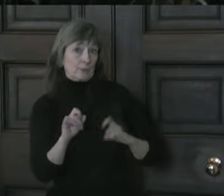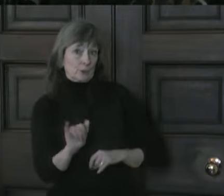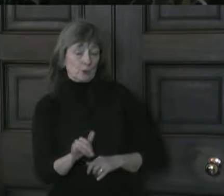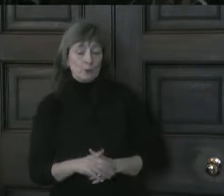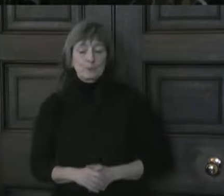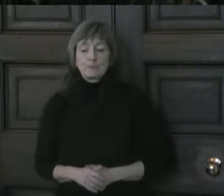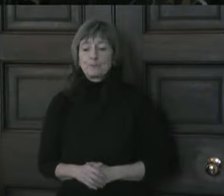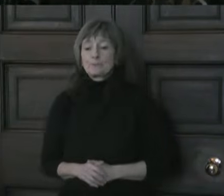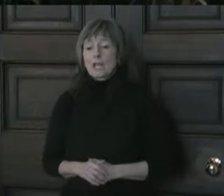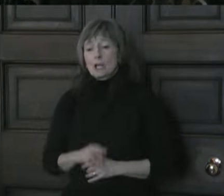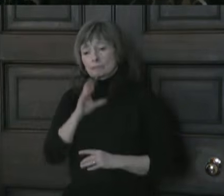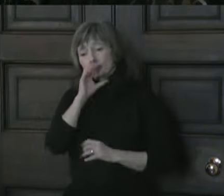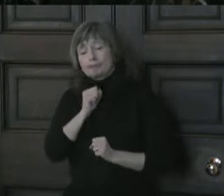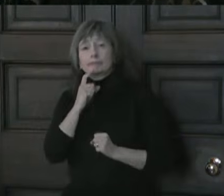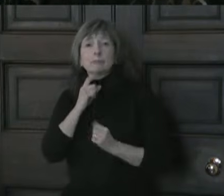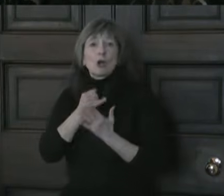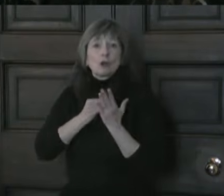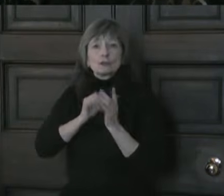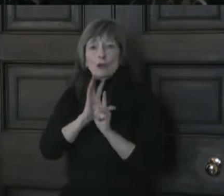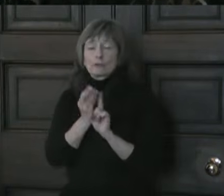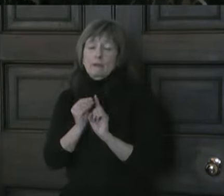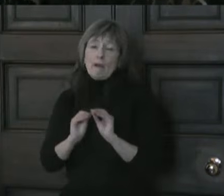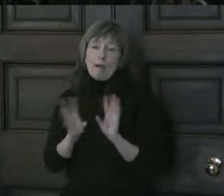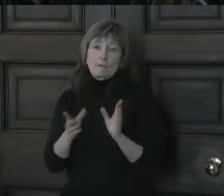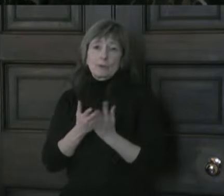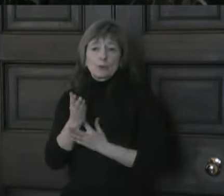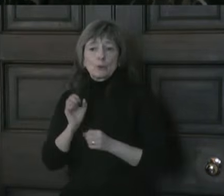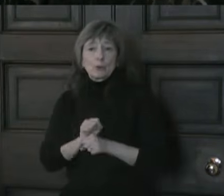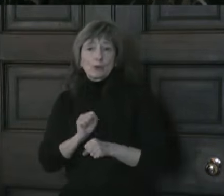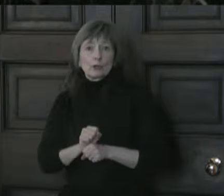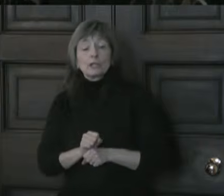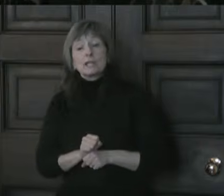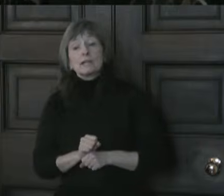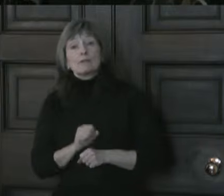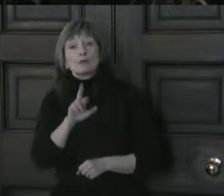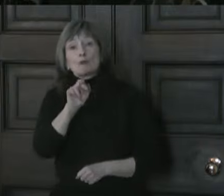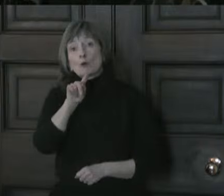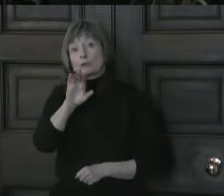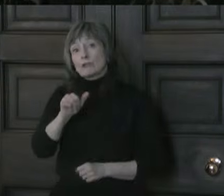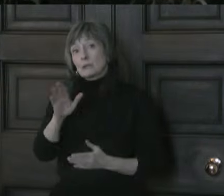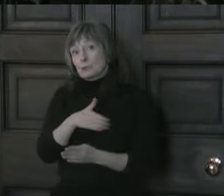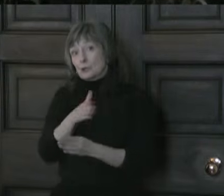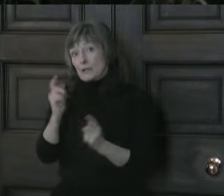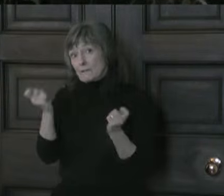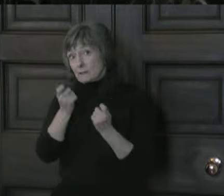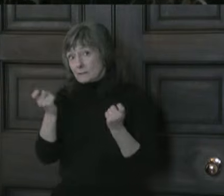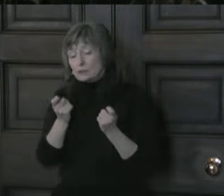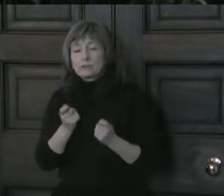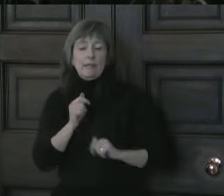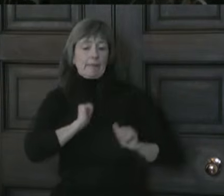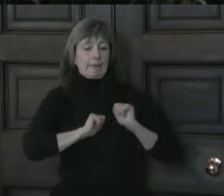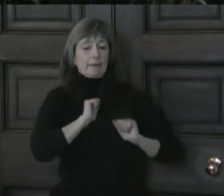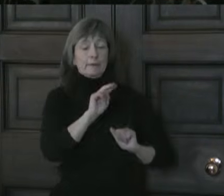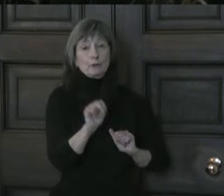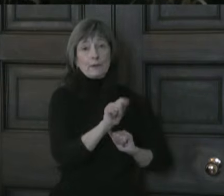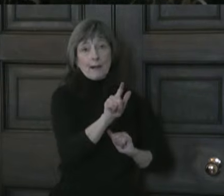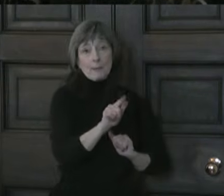passion for arts and culture is evident through her work with the Rotary Music Festival, Theatre Newfoundland and